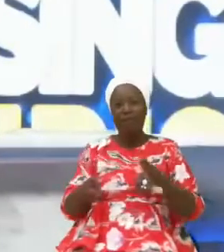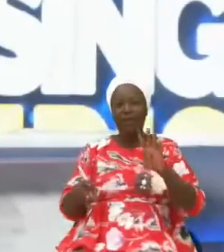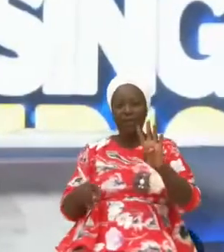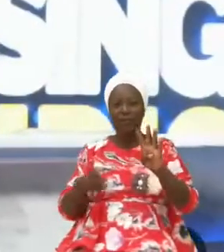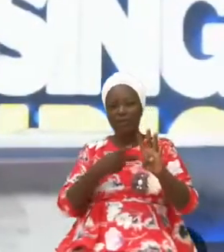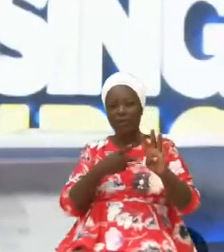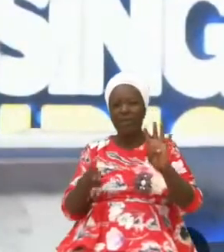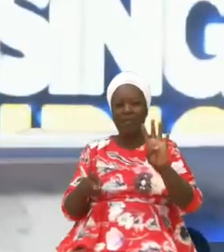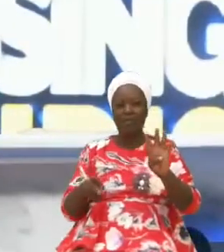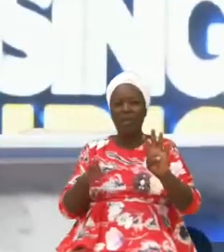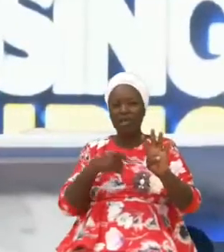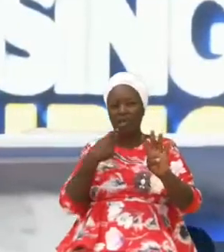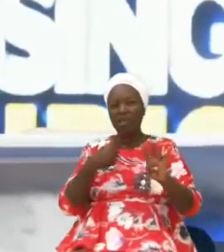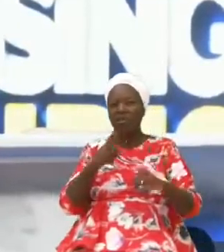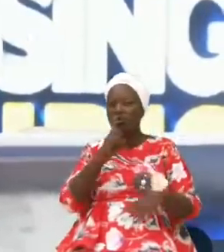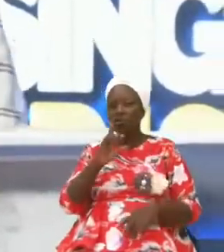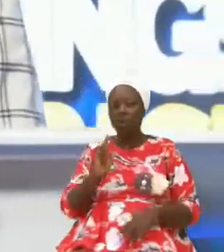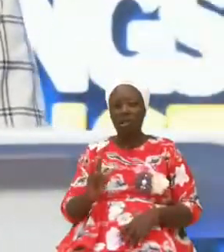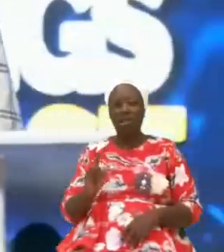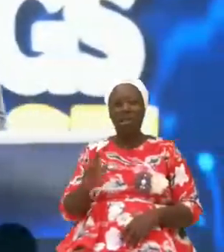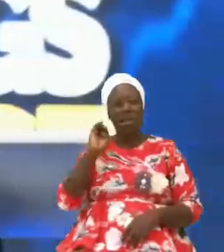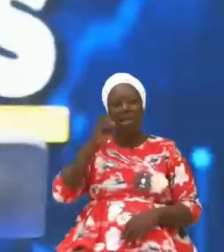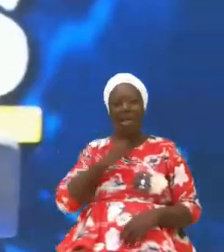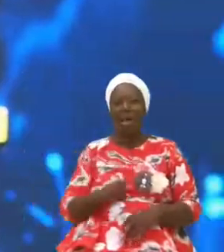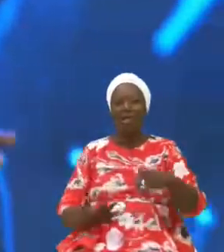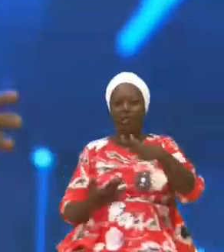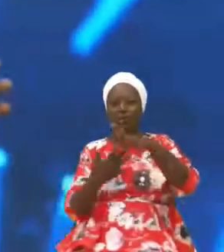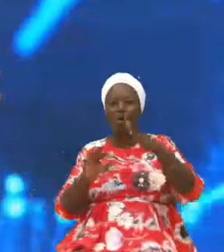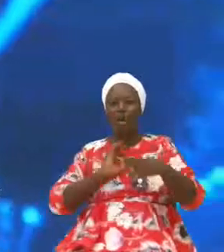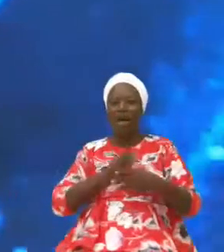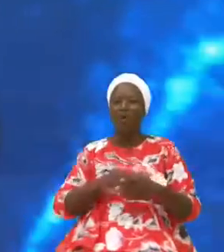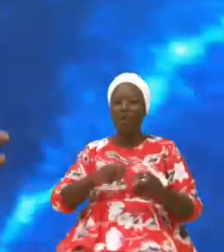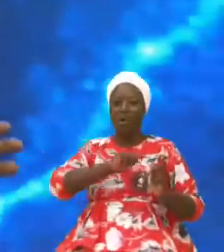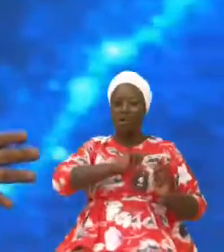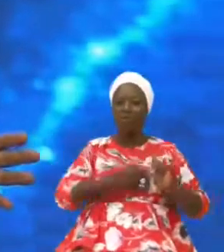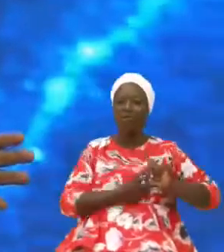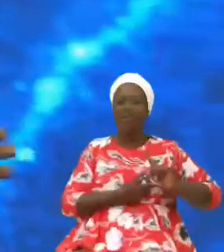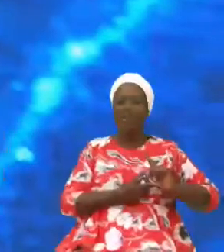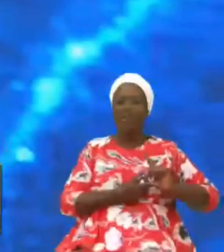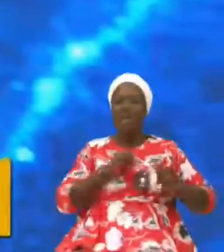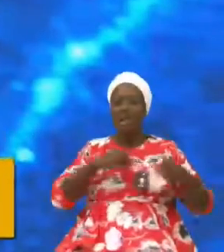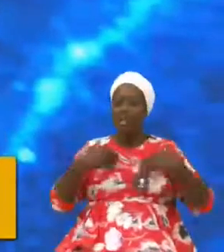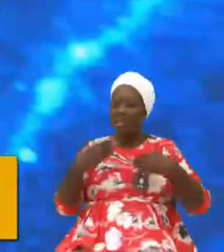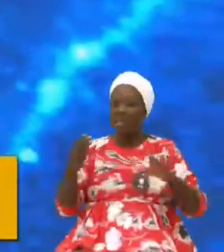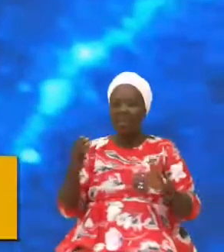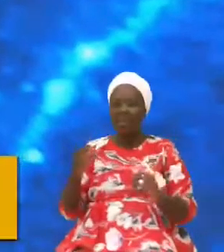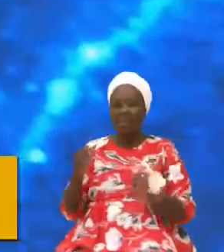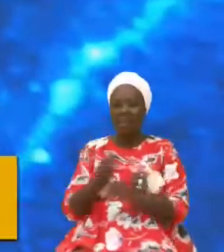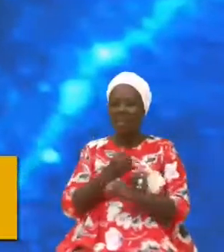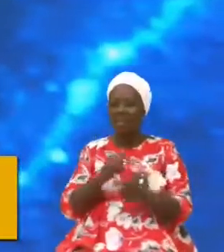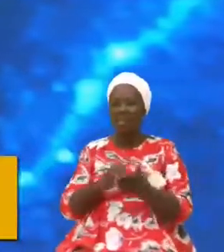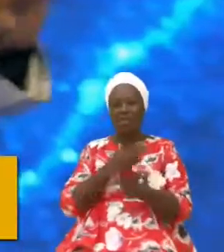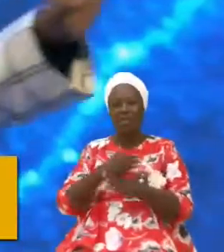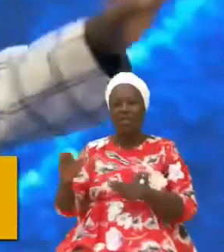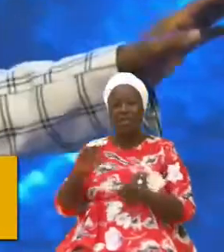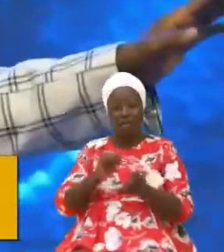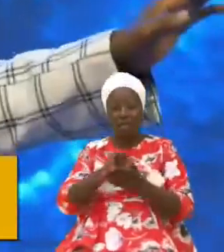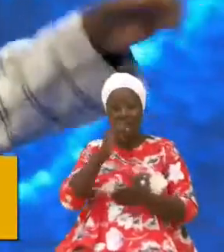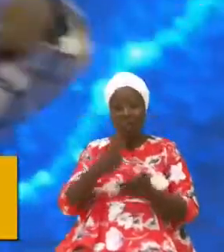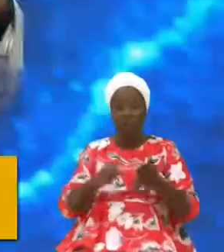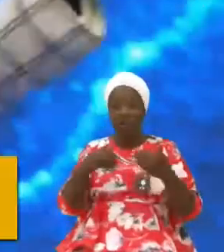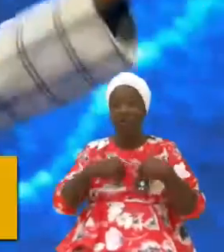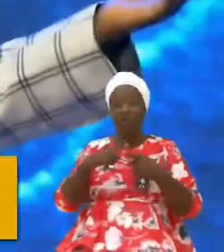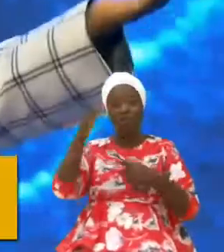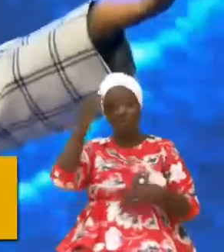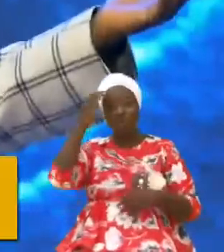Lord revealed? Look at verse 4. In verse 4 it says, surely He has borne our griefs.